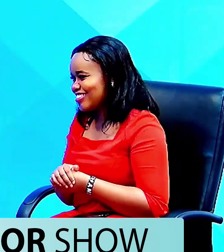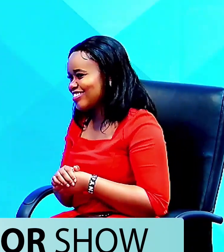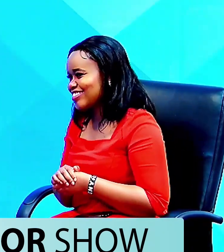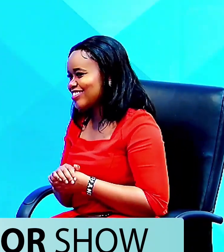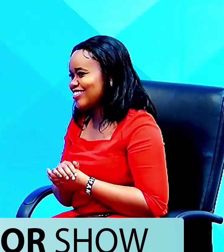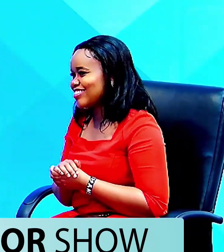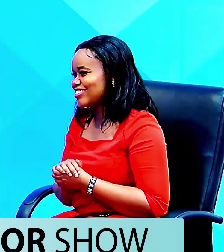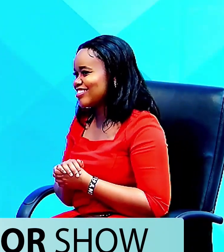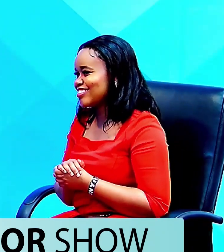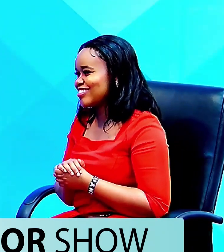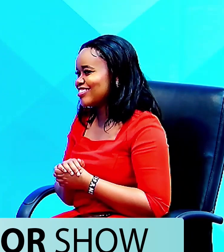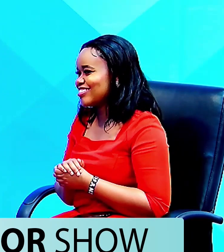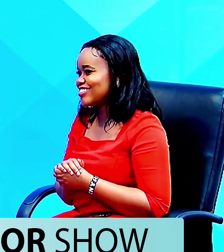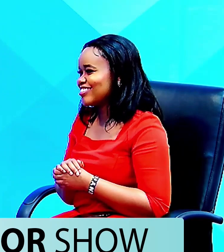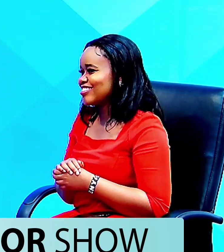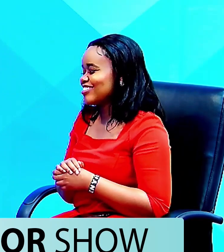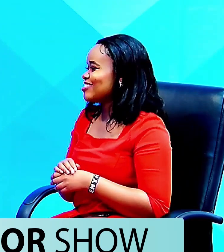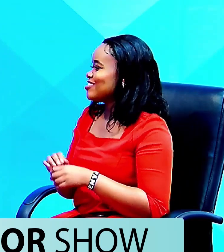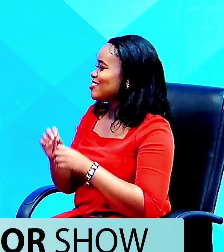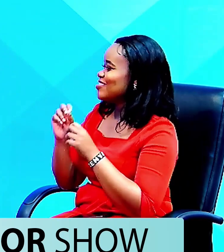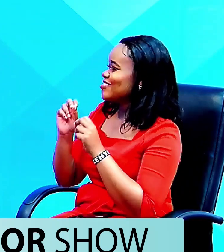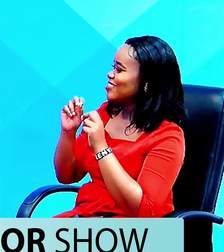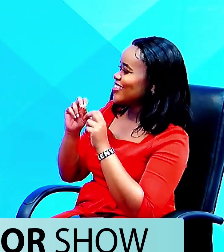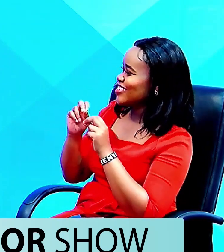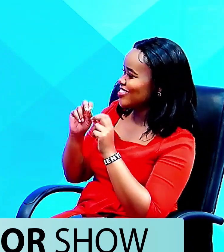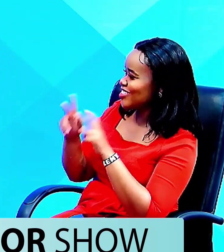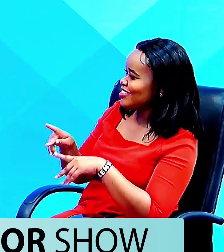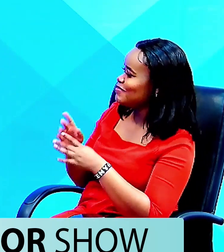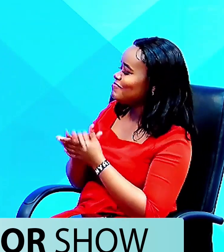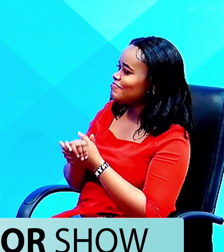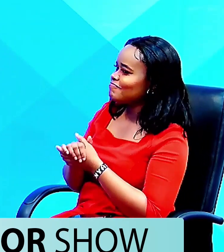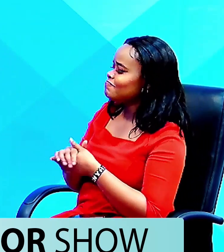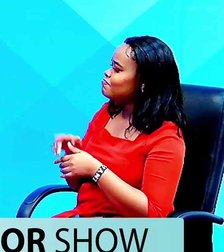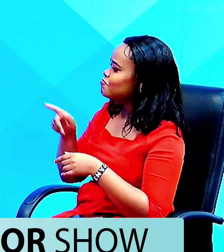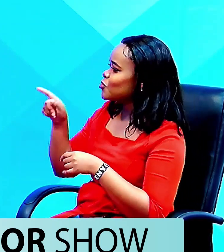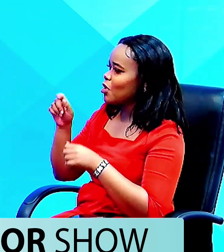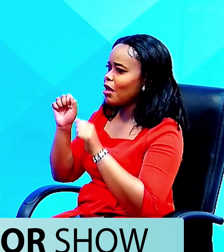That is true. Your makeup is really perfect. Thank you.